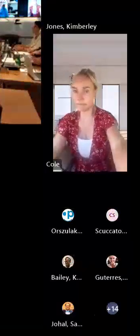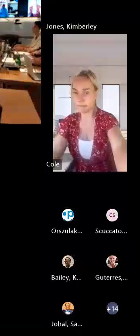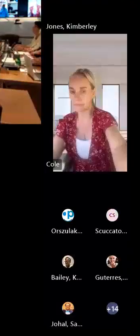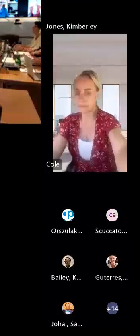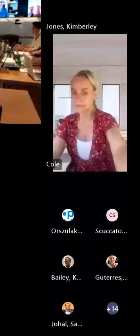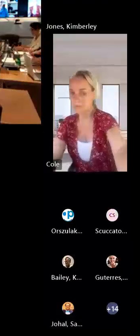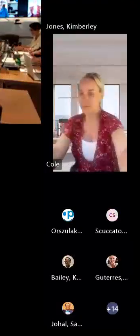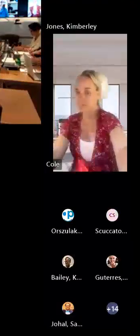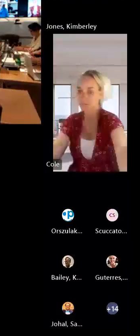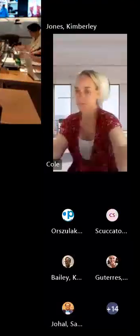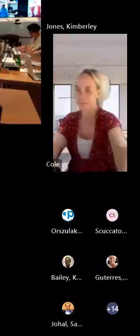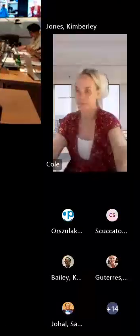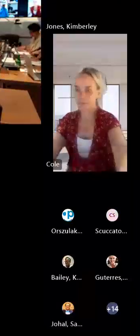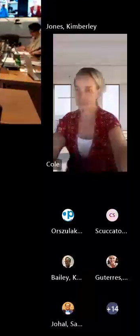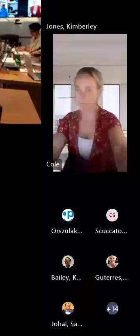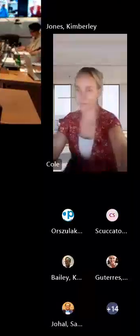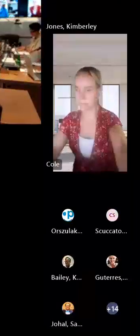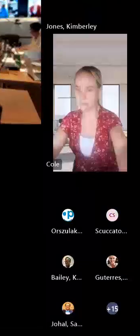Thank you.